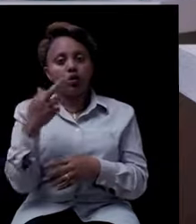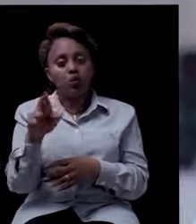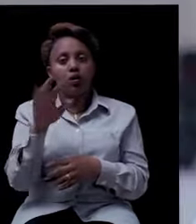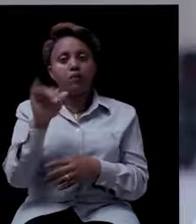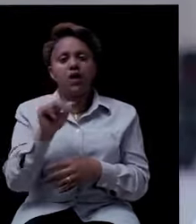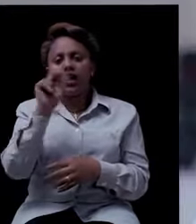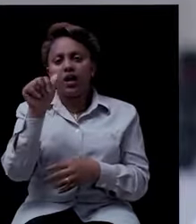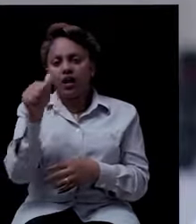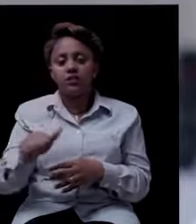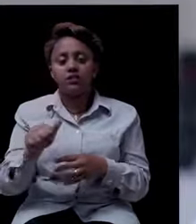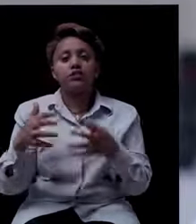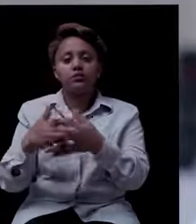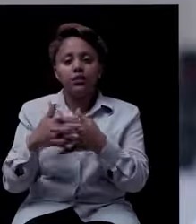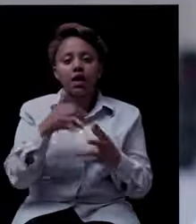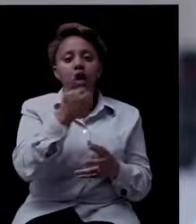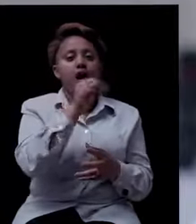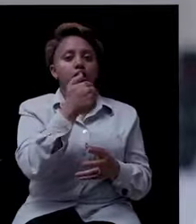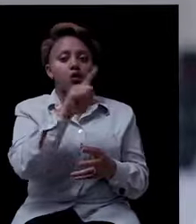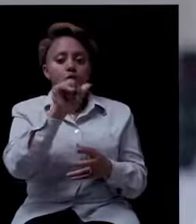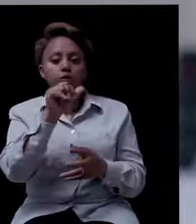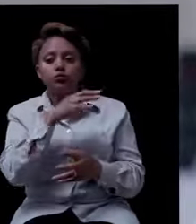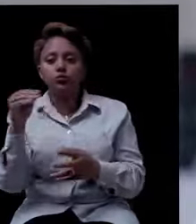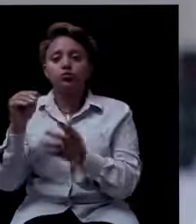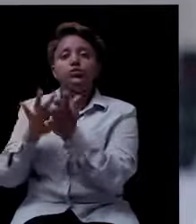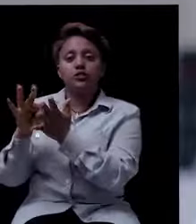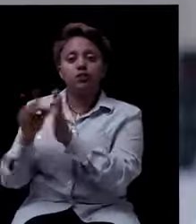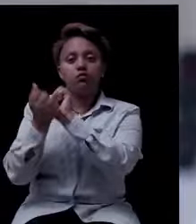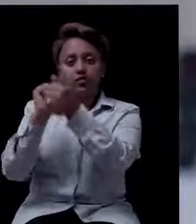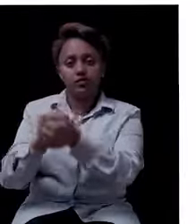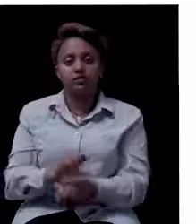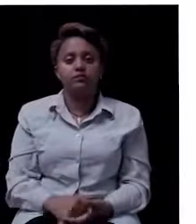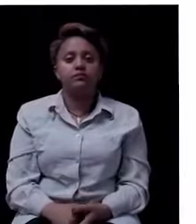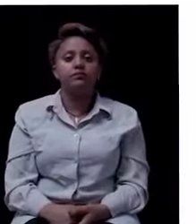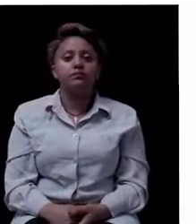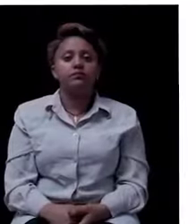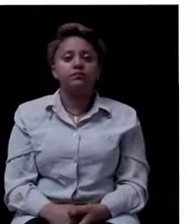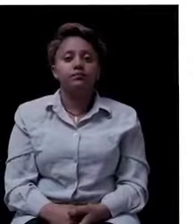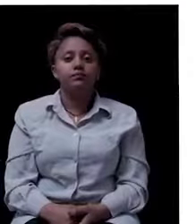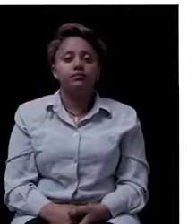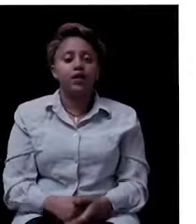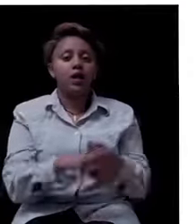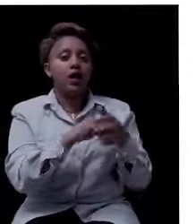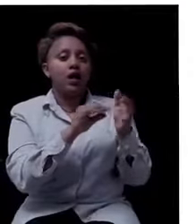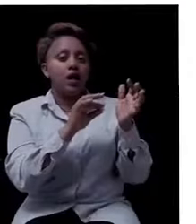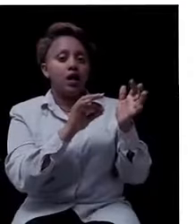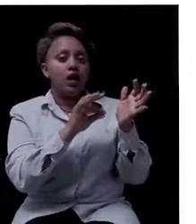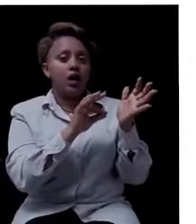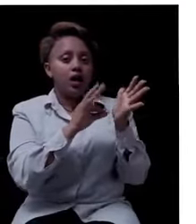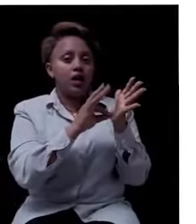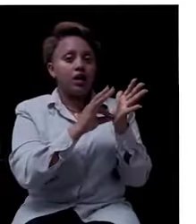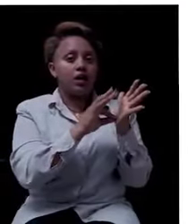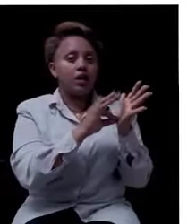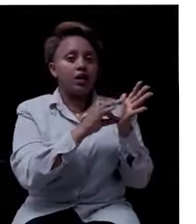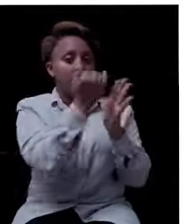observer or by any instrument like an analog to digital converter. An analog to digital converter